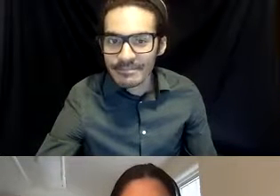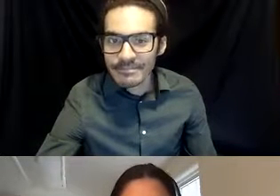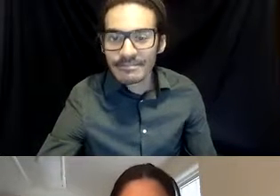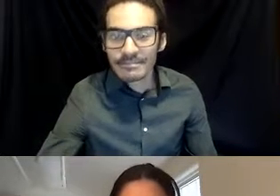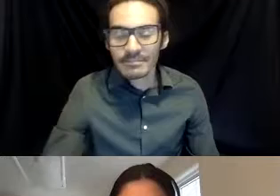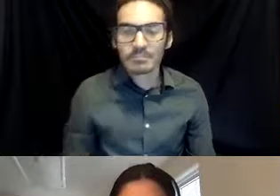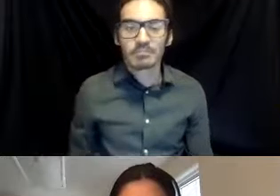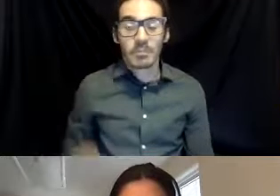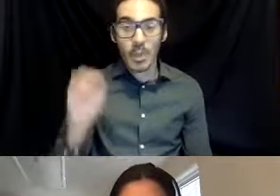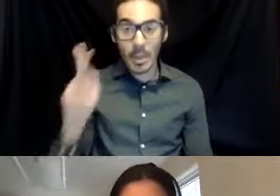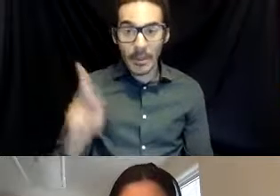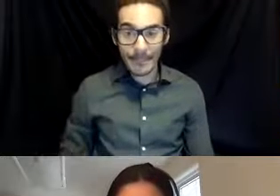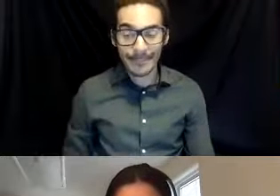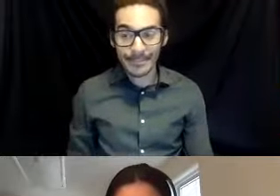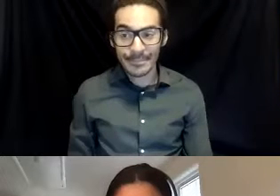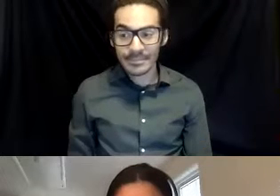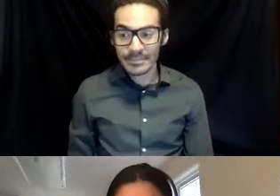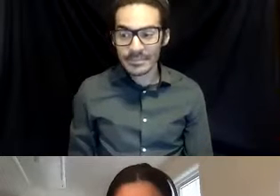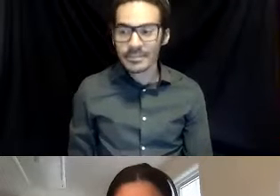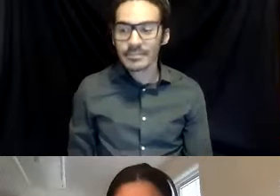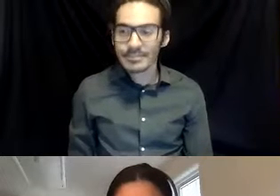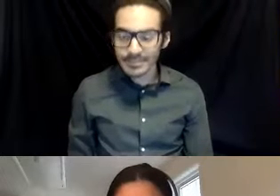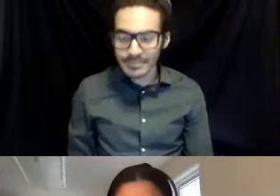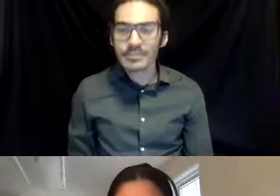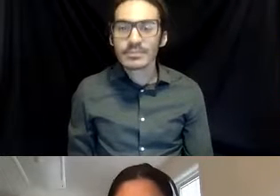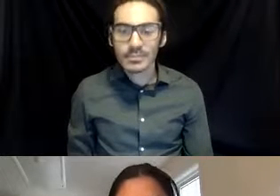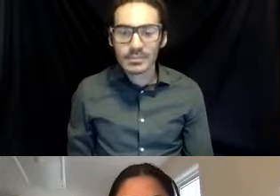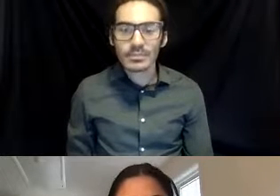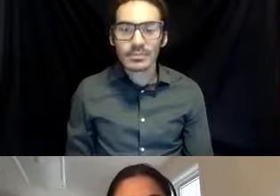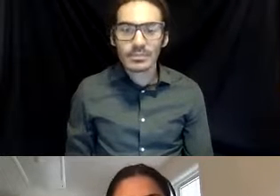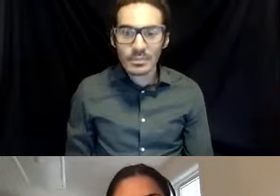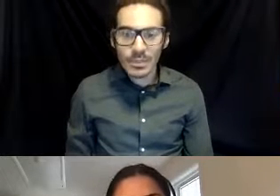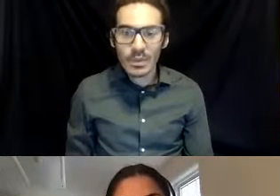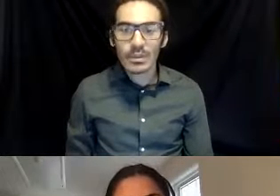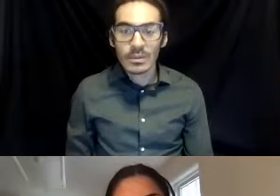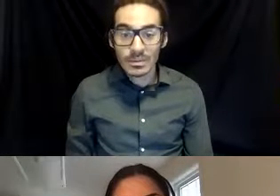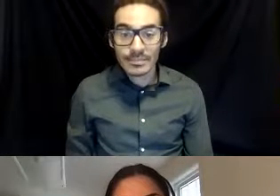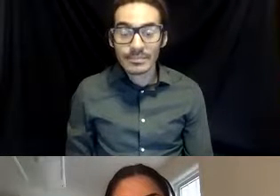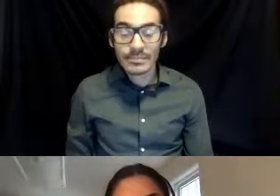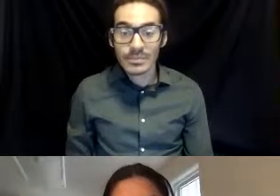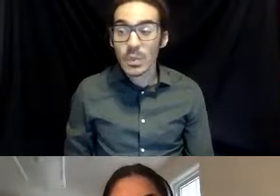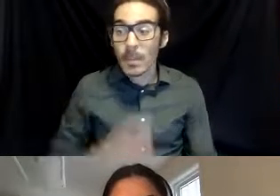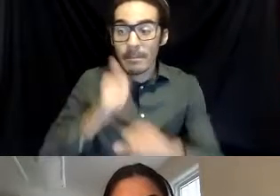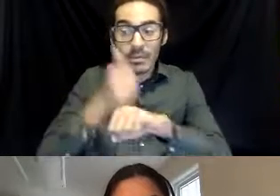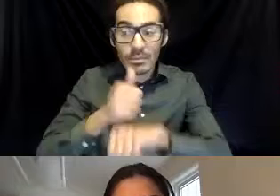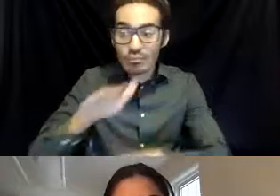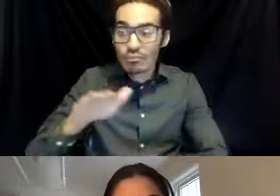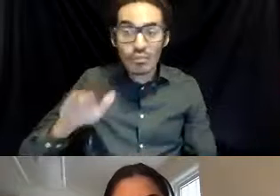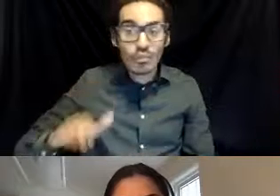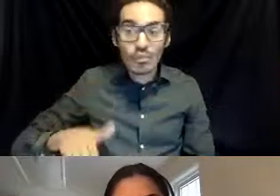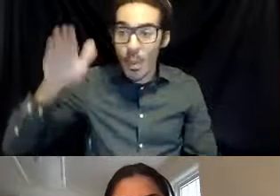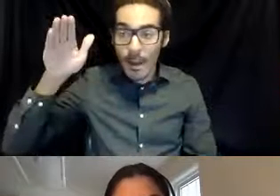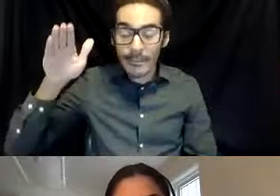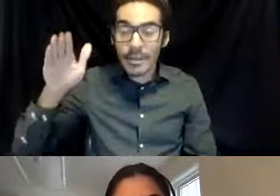All right. So similar question for you, Ambareen. Based on where you grew up, or